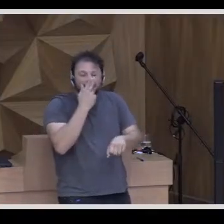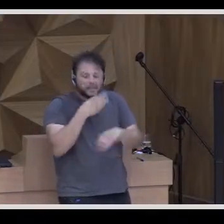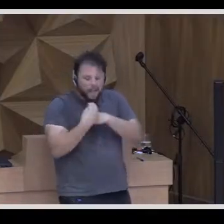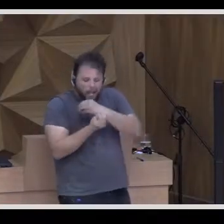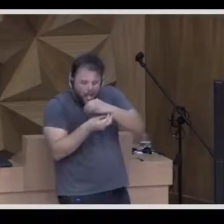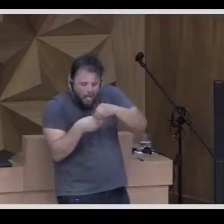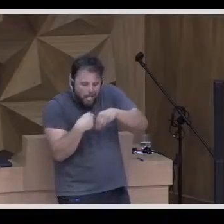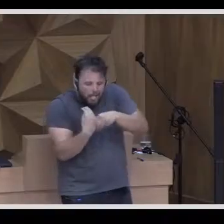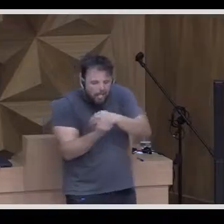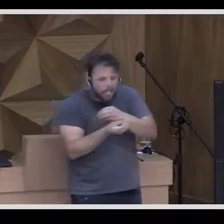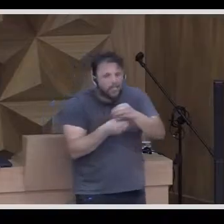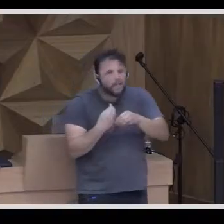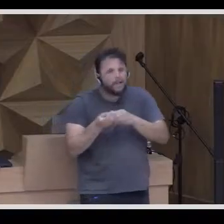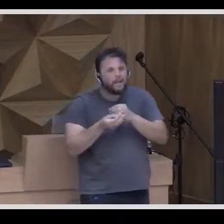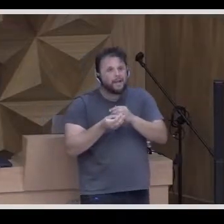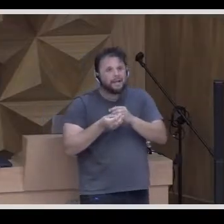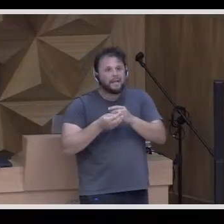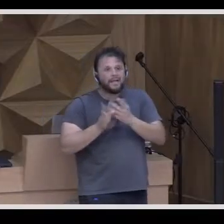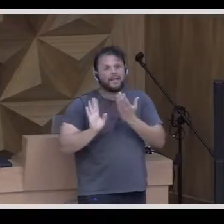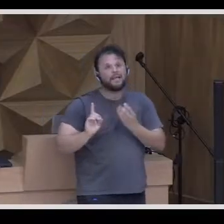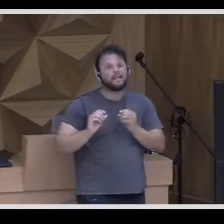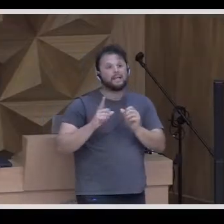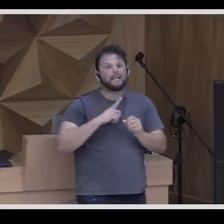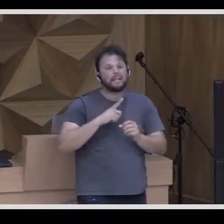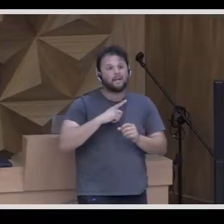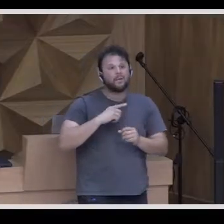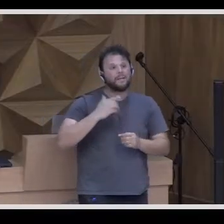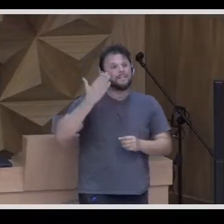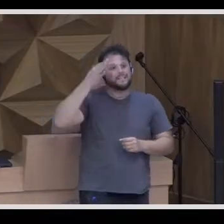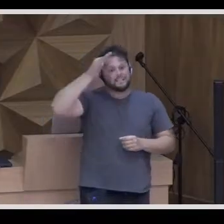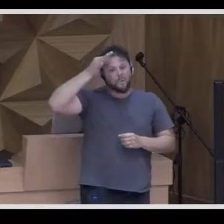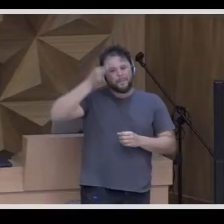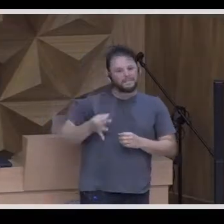HCI was more and more common in that literature.